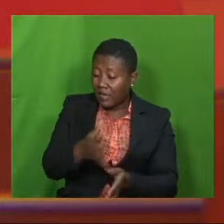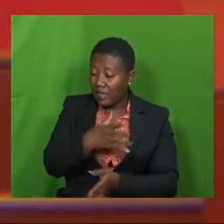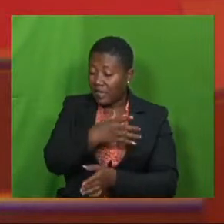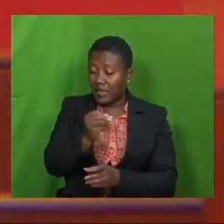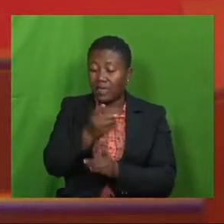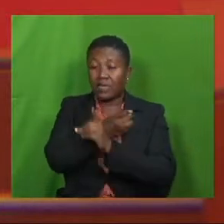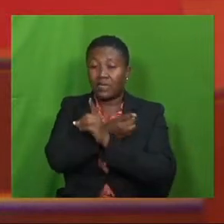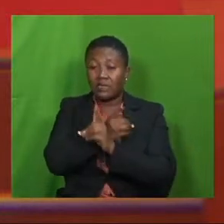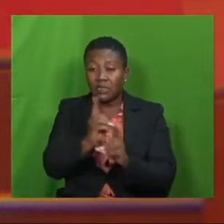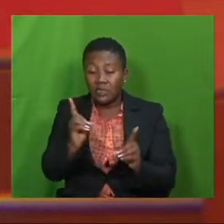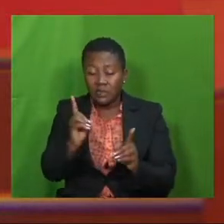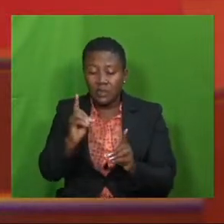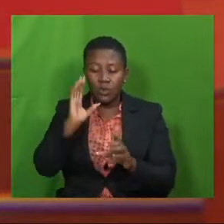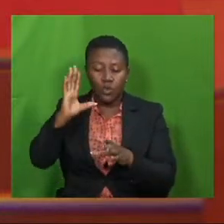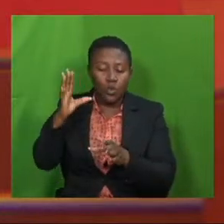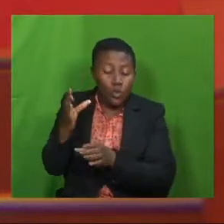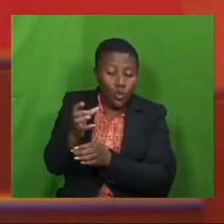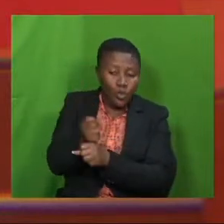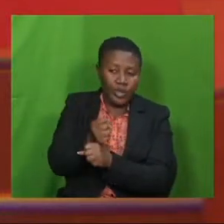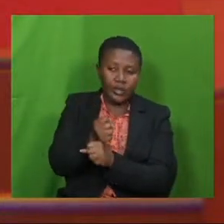will be the winners for it.